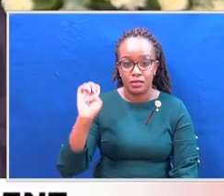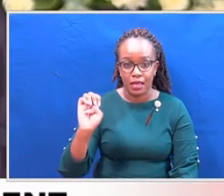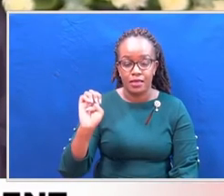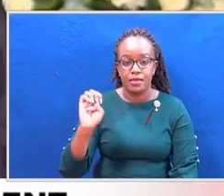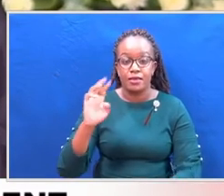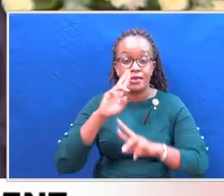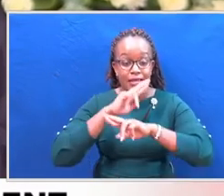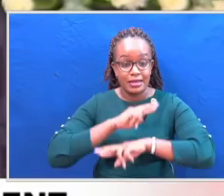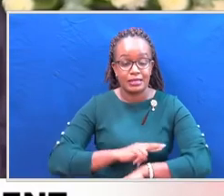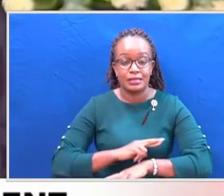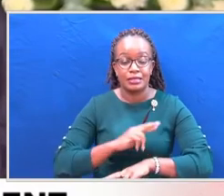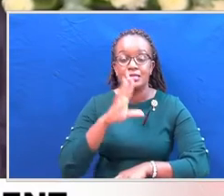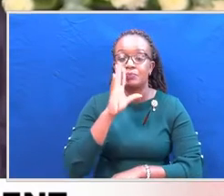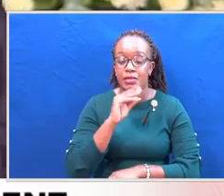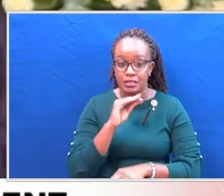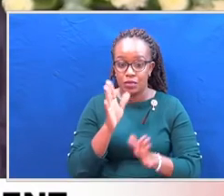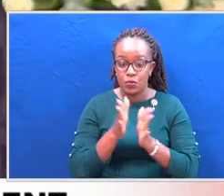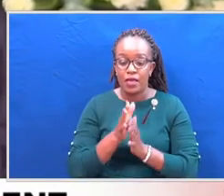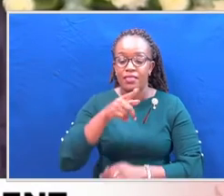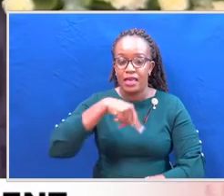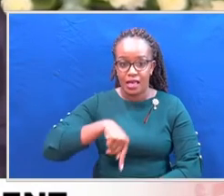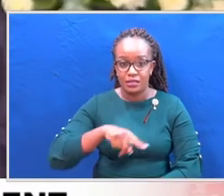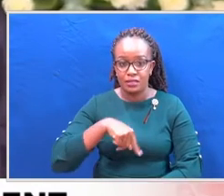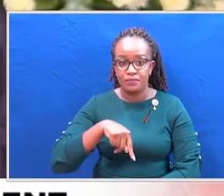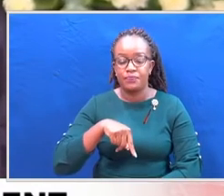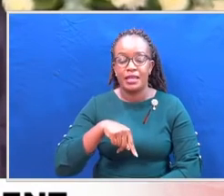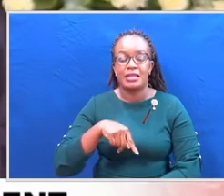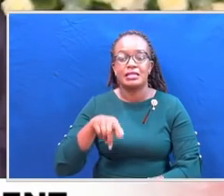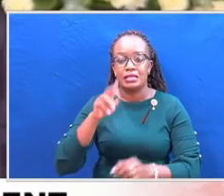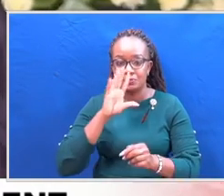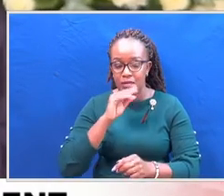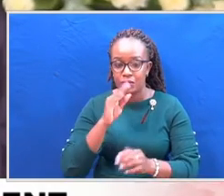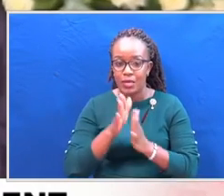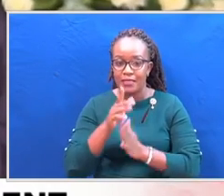he speaks to us, and he speaks to us loudly.